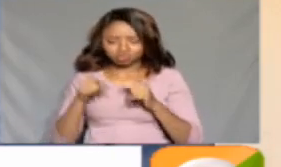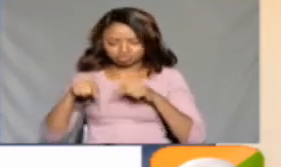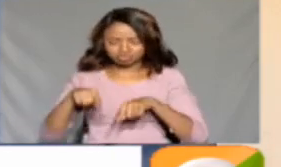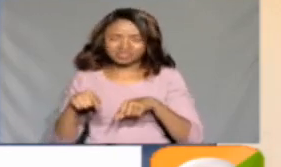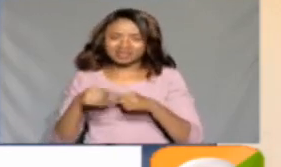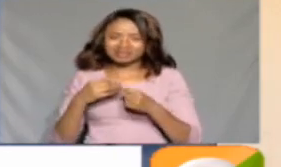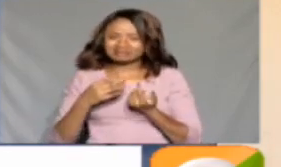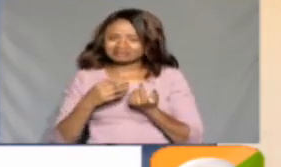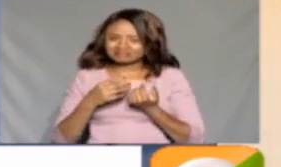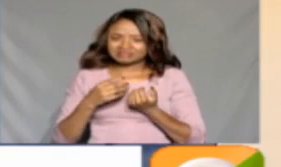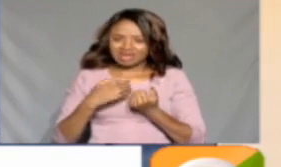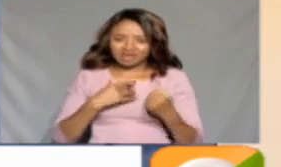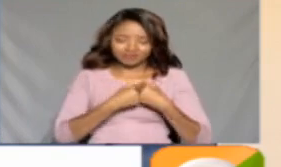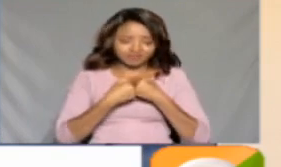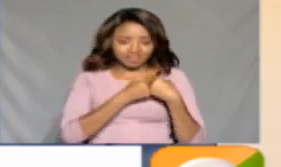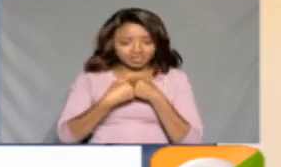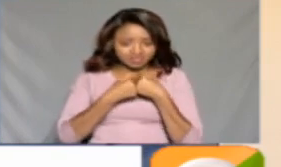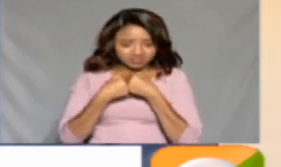terms of